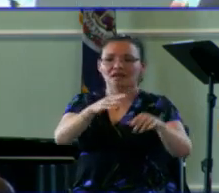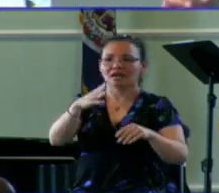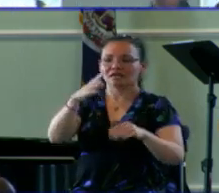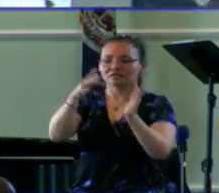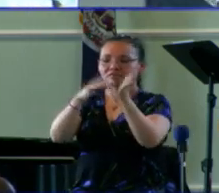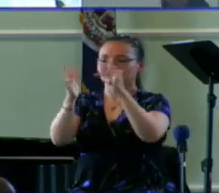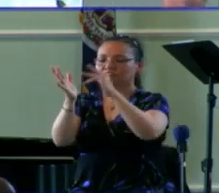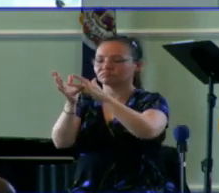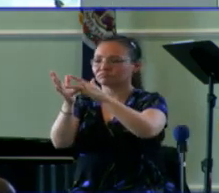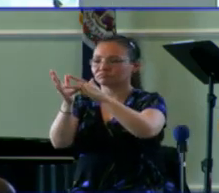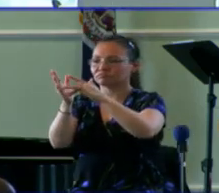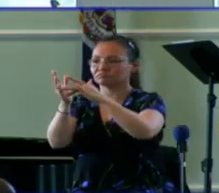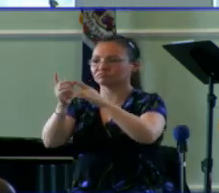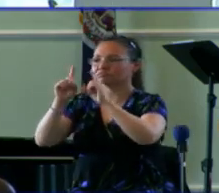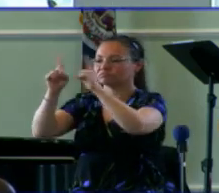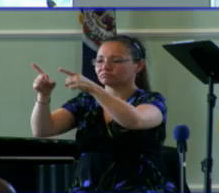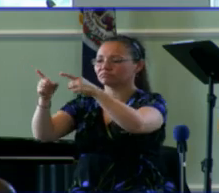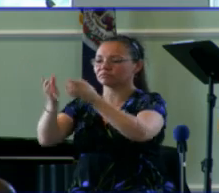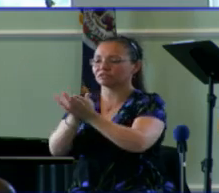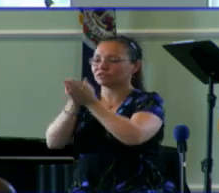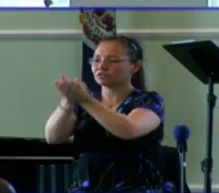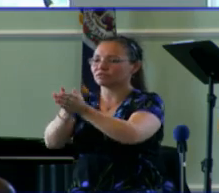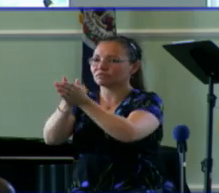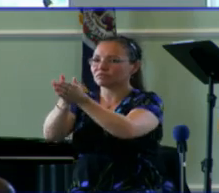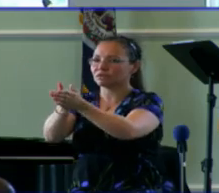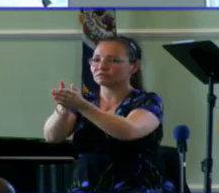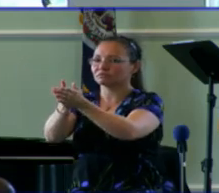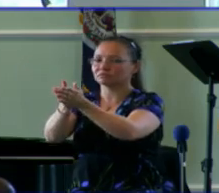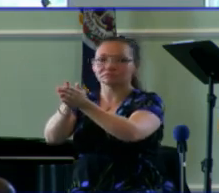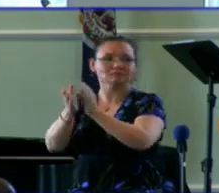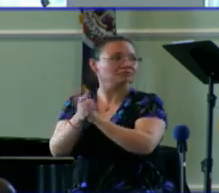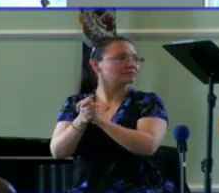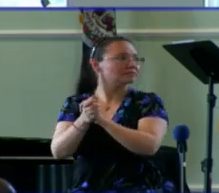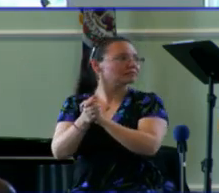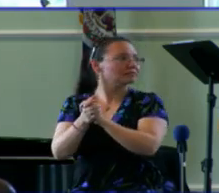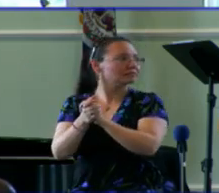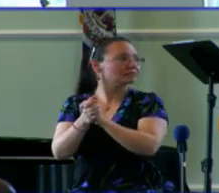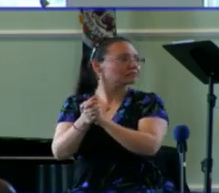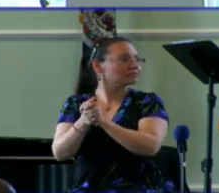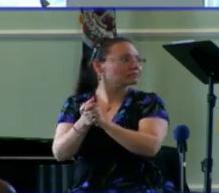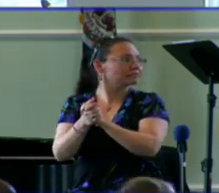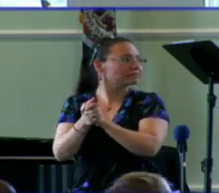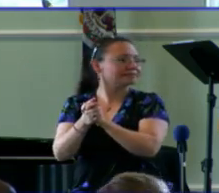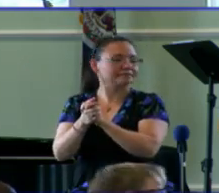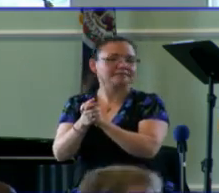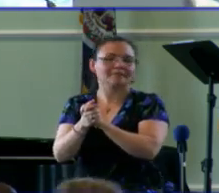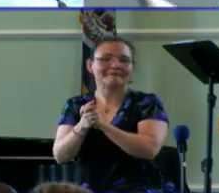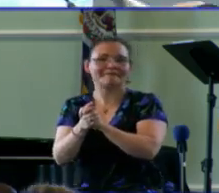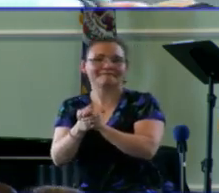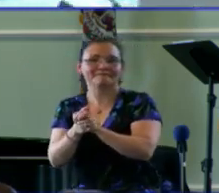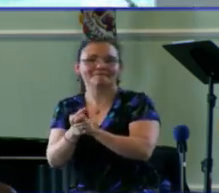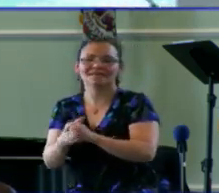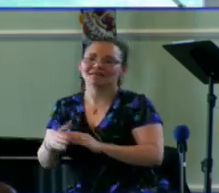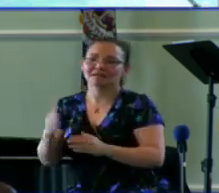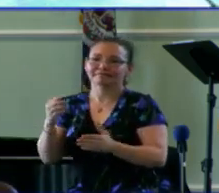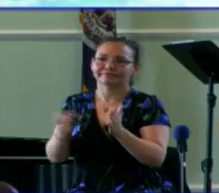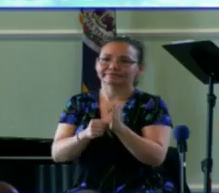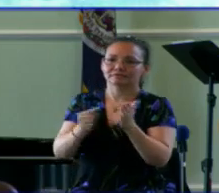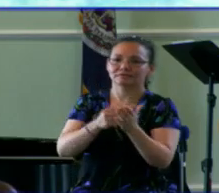his pulpit. All right? I know, you know, we are creatures of habit, and sometimes,